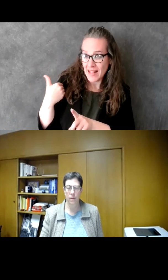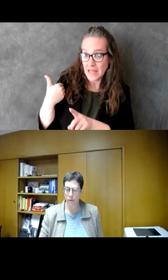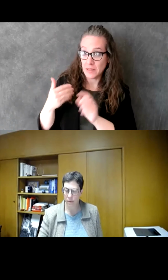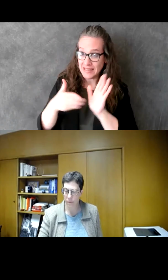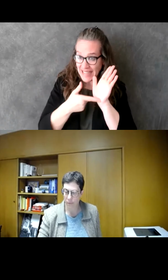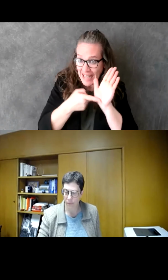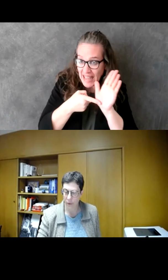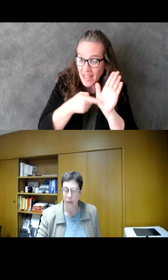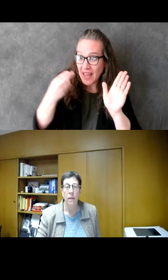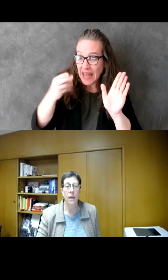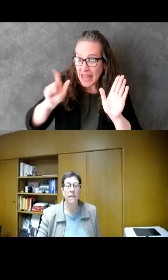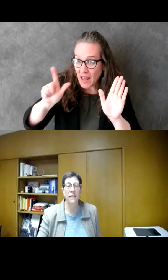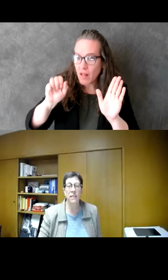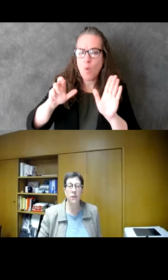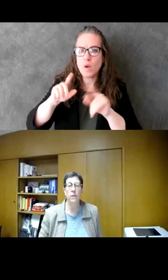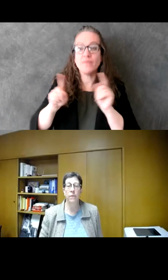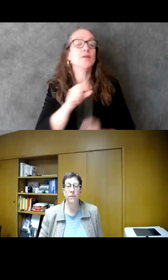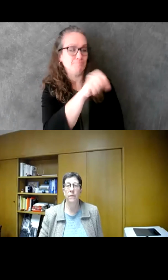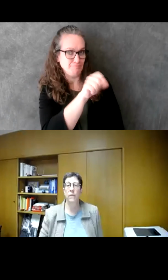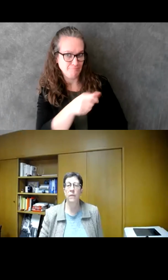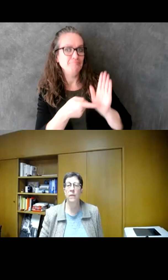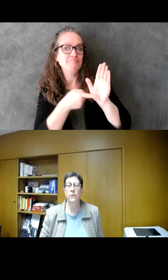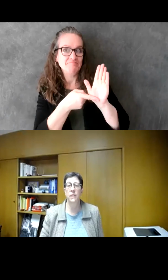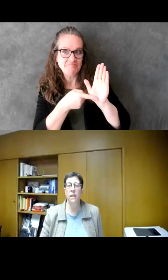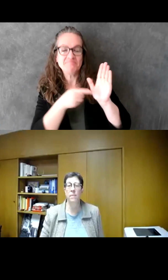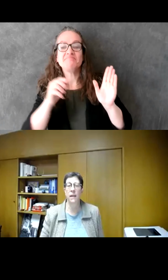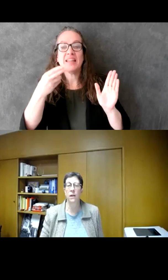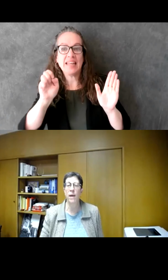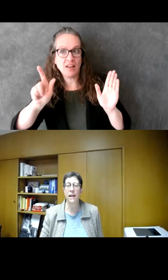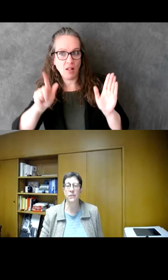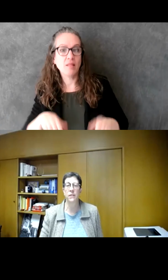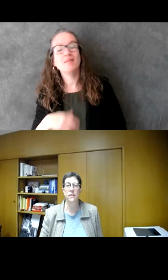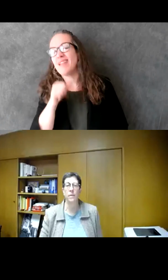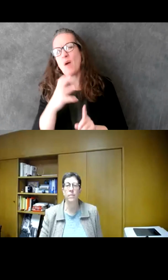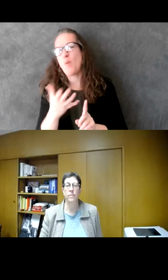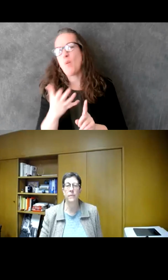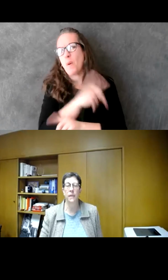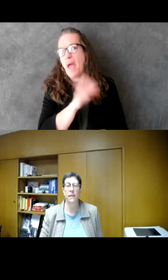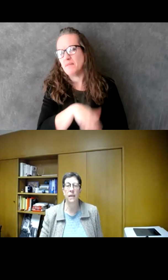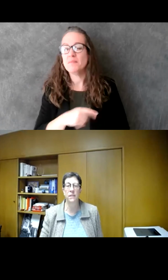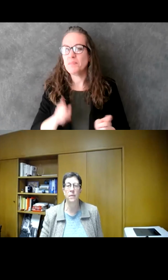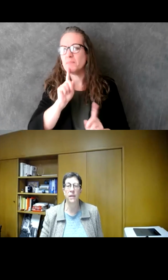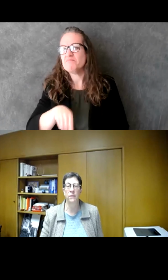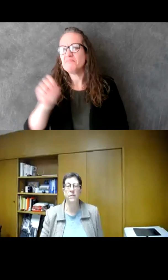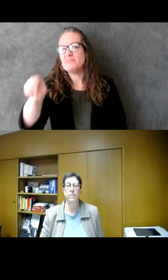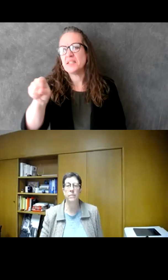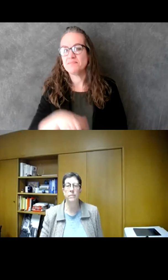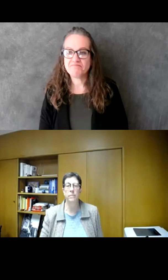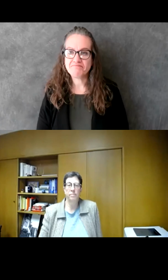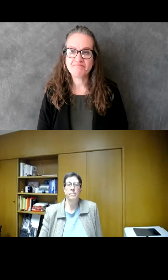heel or was that a different part of the body? Yeah, that's the heel. That was the heel. I'm not going to go back just because in case